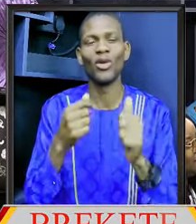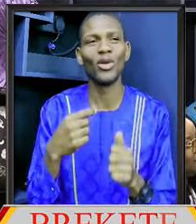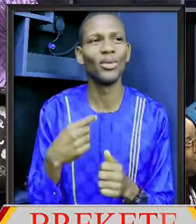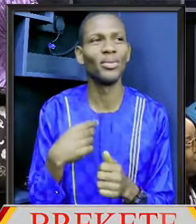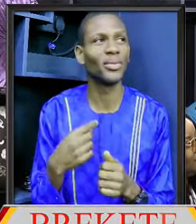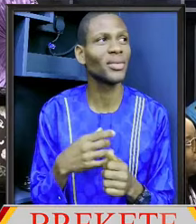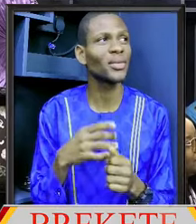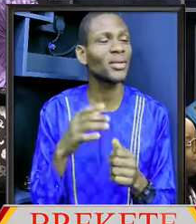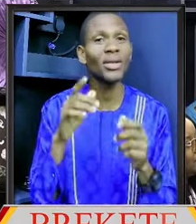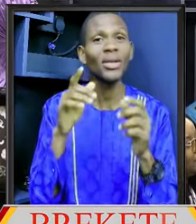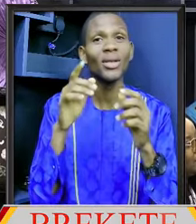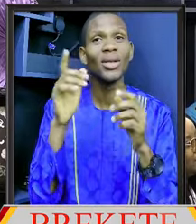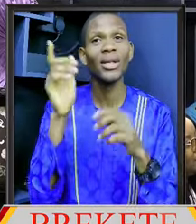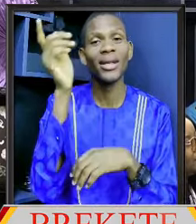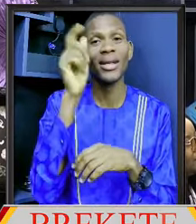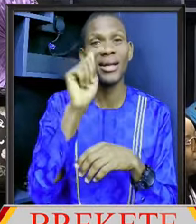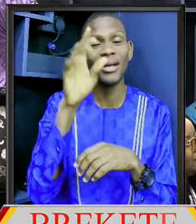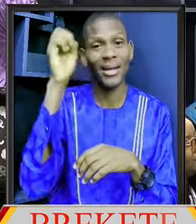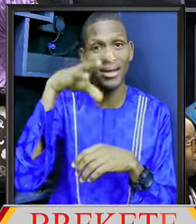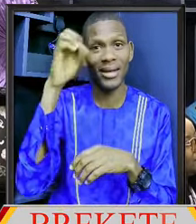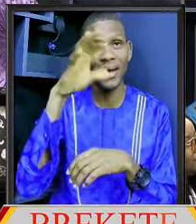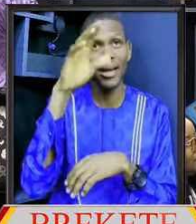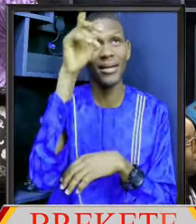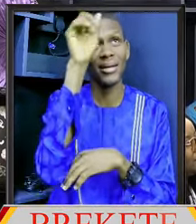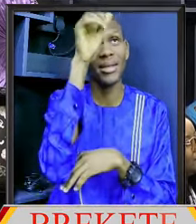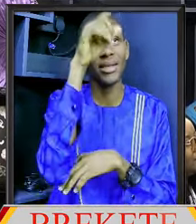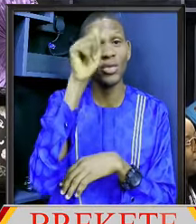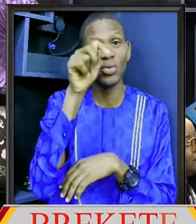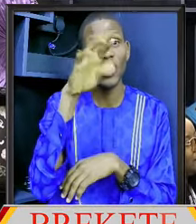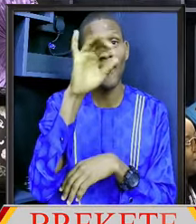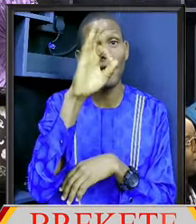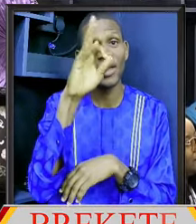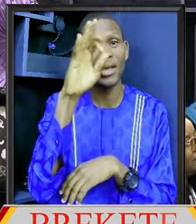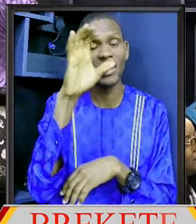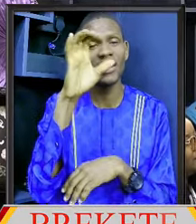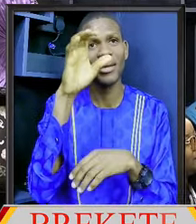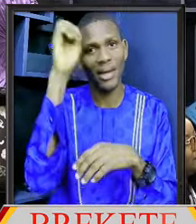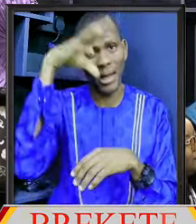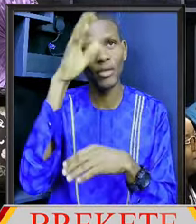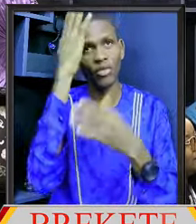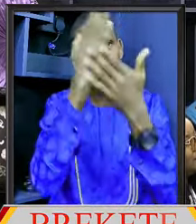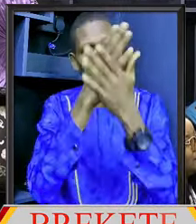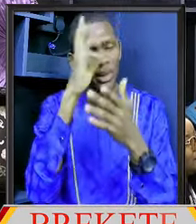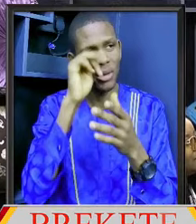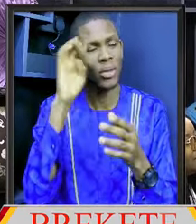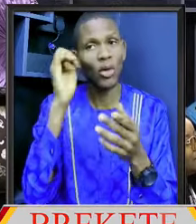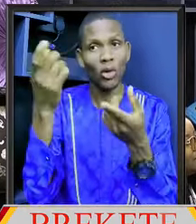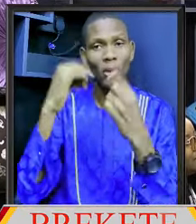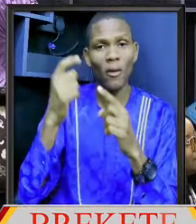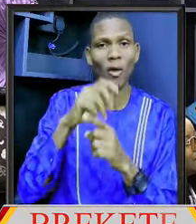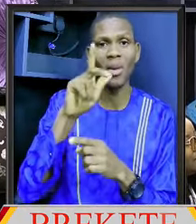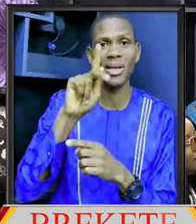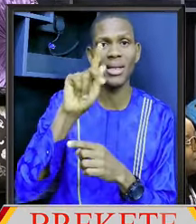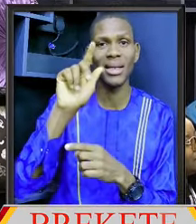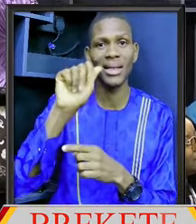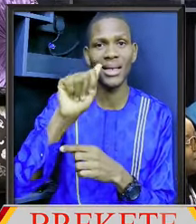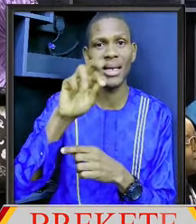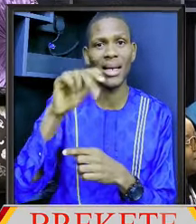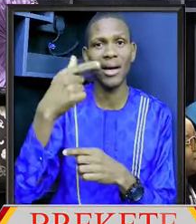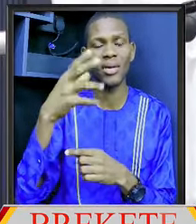Monitor. Traffic light stop us by that Ritalori Junction. I they come up from Gariki. They come back here. Not be straight road, I suppose,